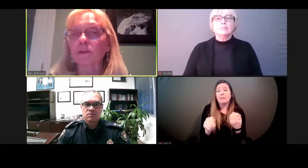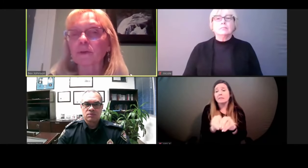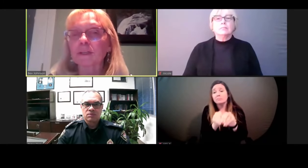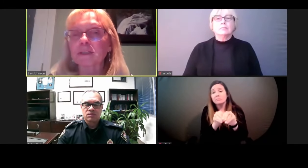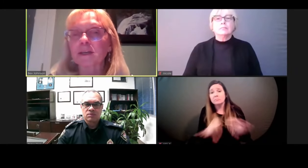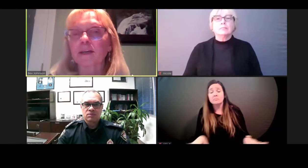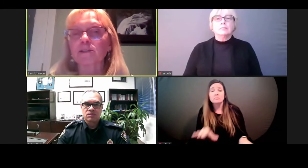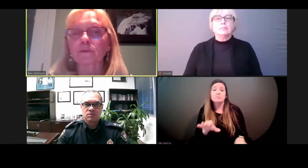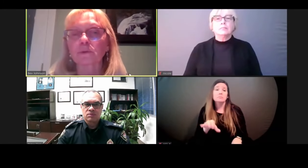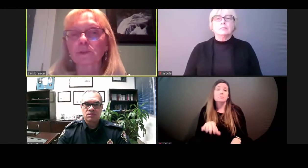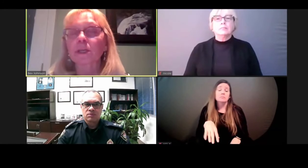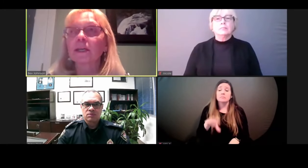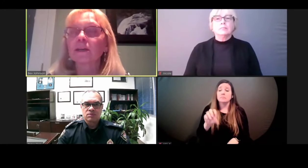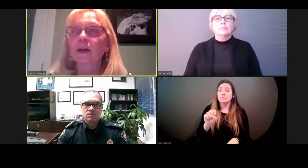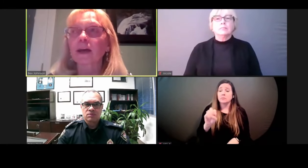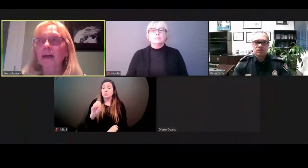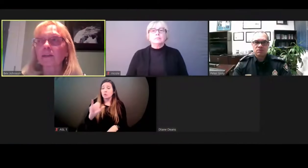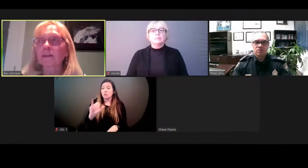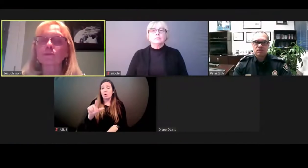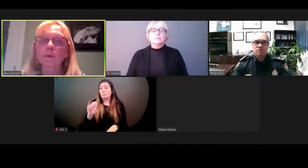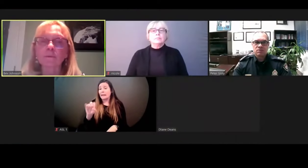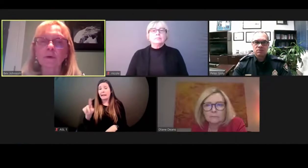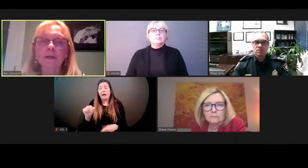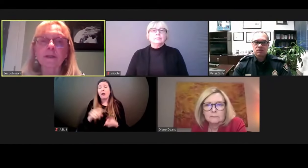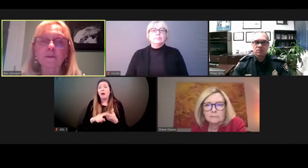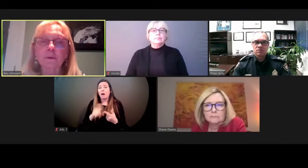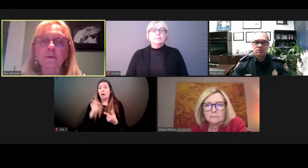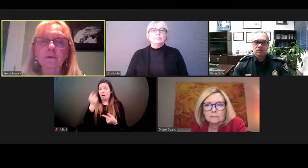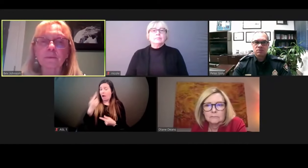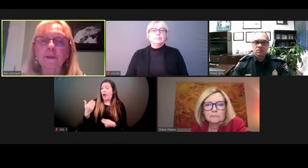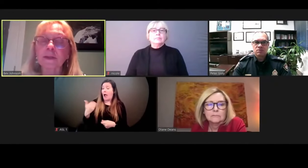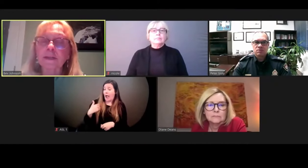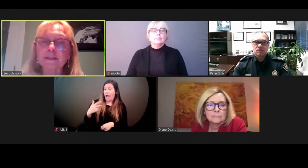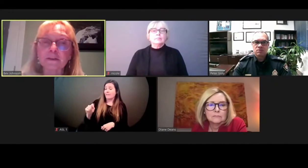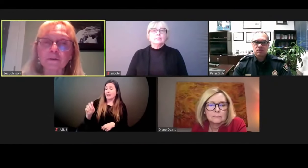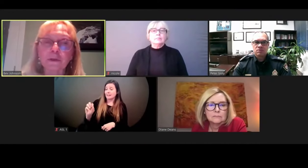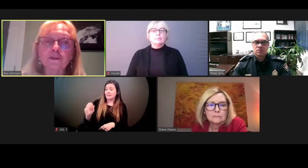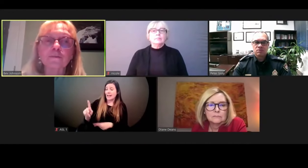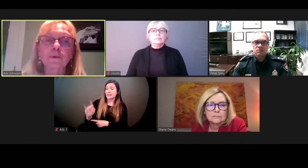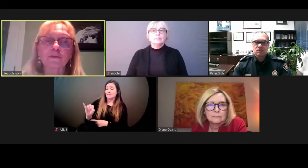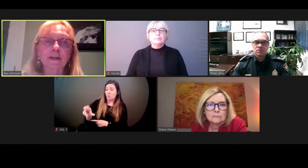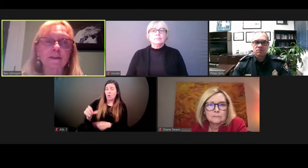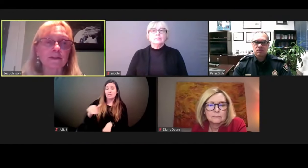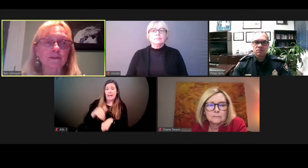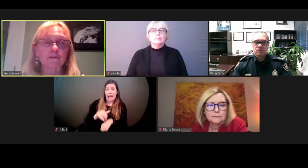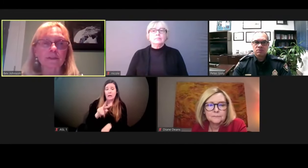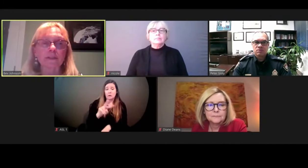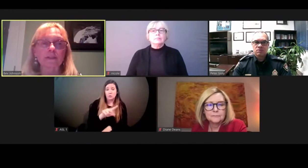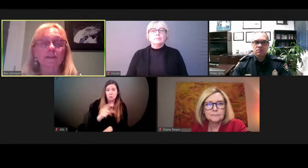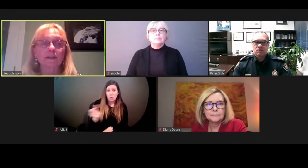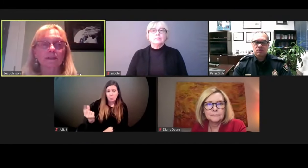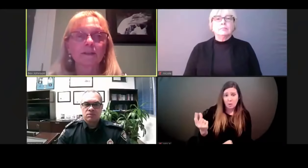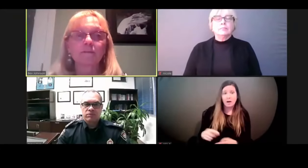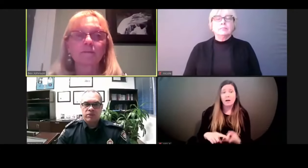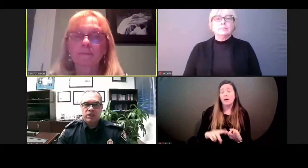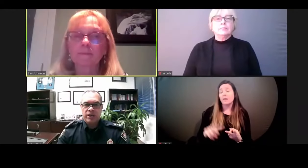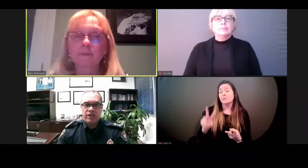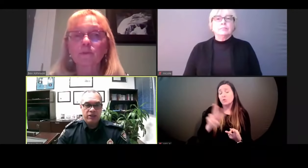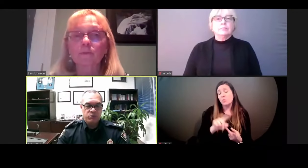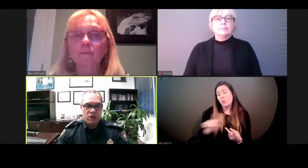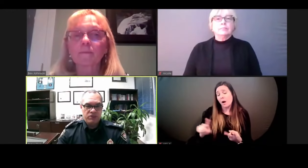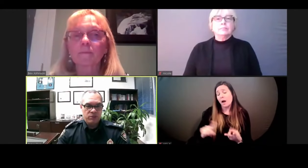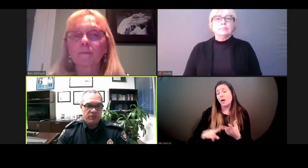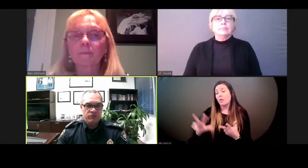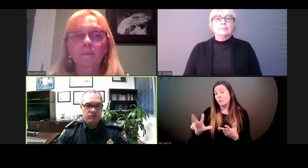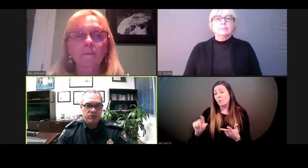as well, that there is a task force at 211 and 311 that is going to provide these services.